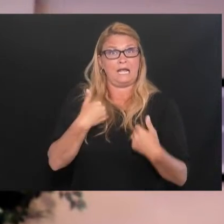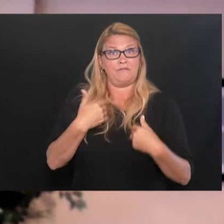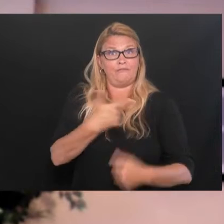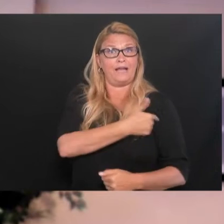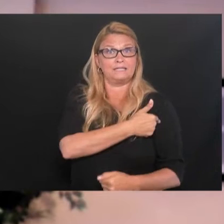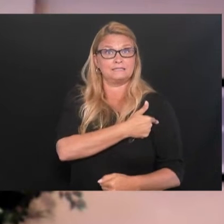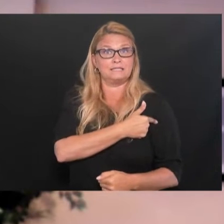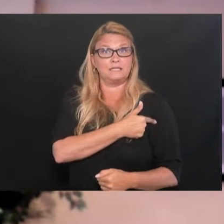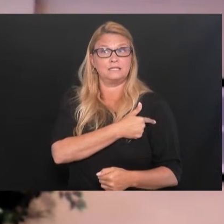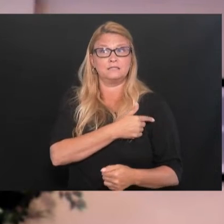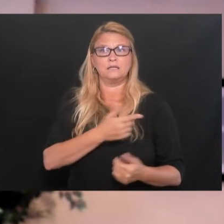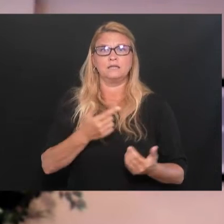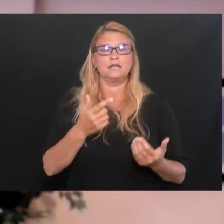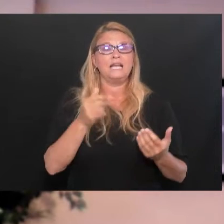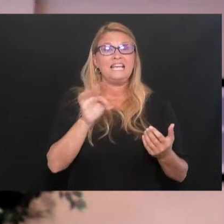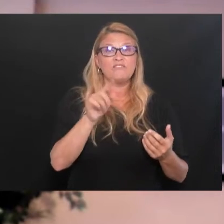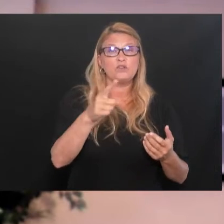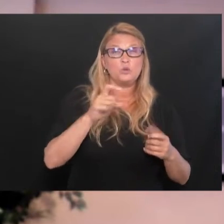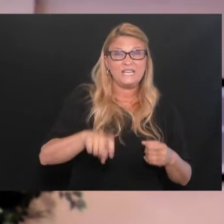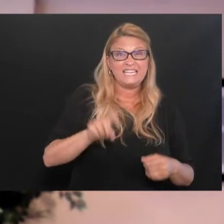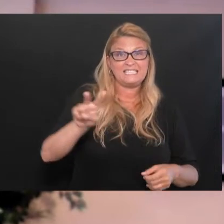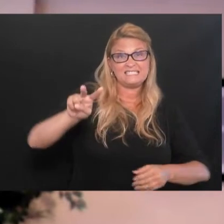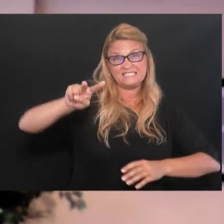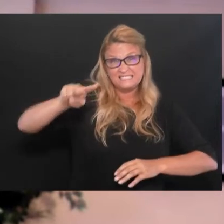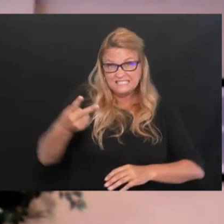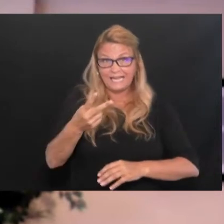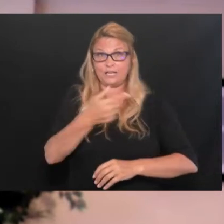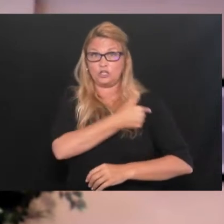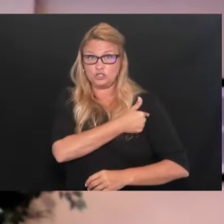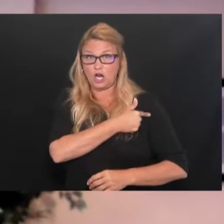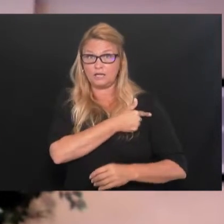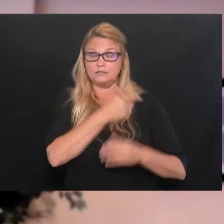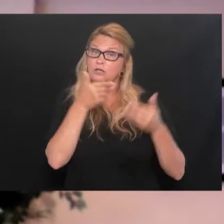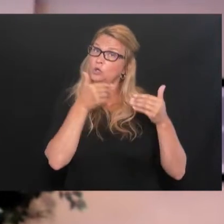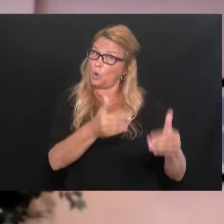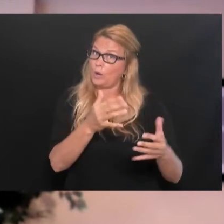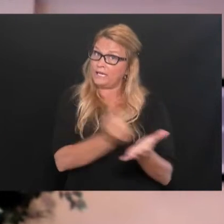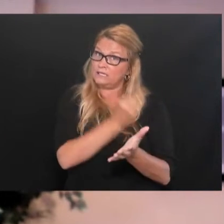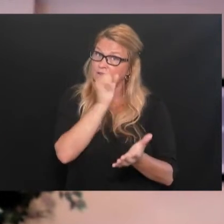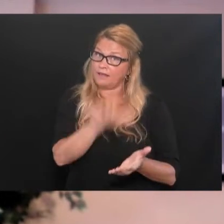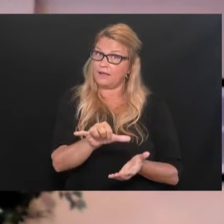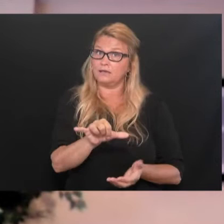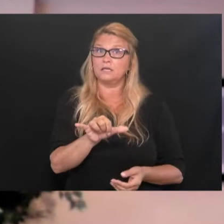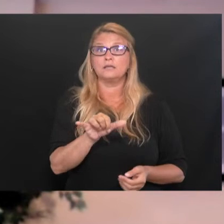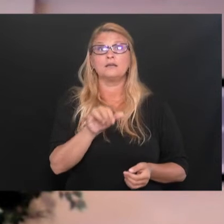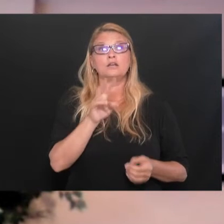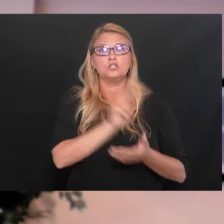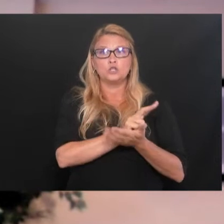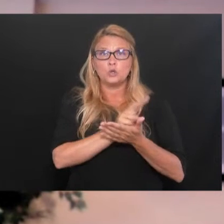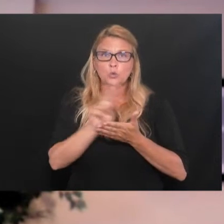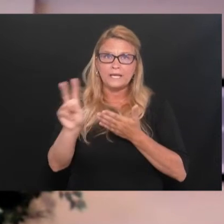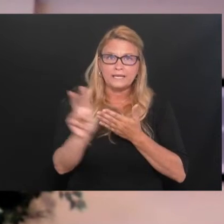one dose but not two, please get that second dose. And 2 weeks after the second dose, the full dose of the